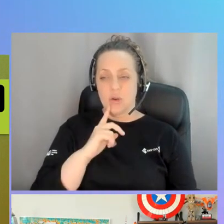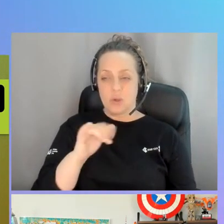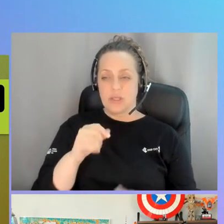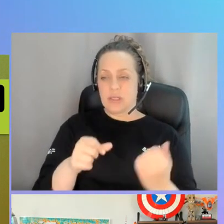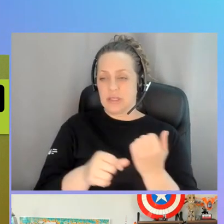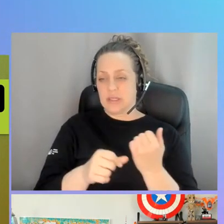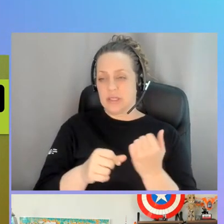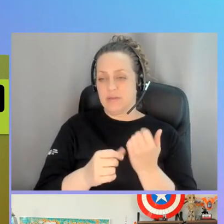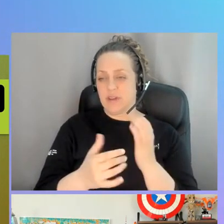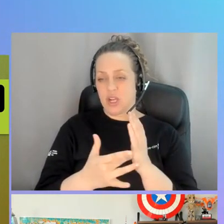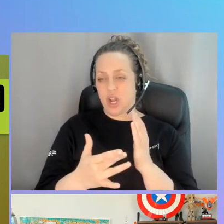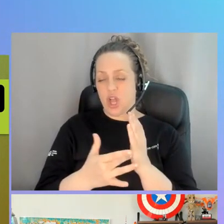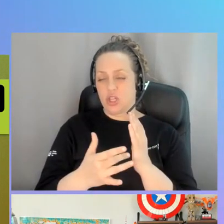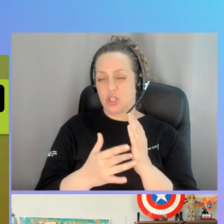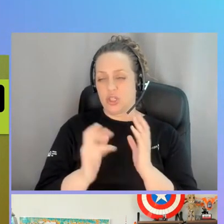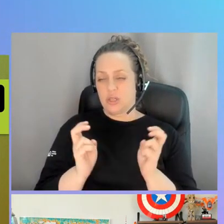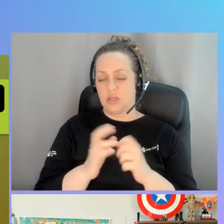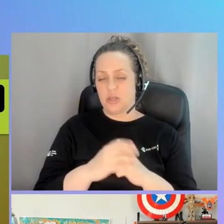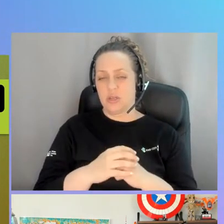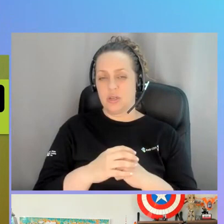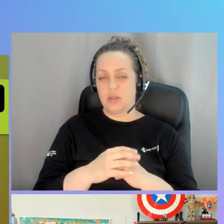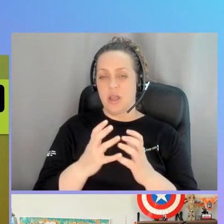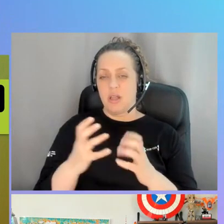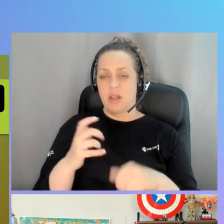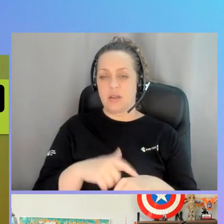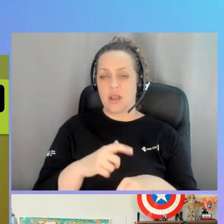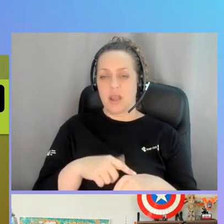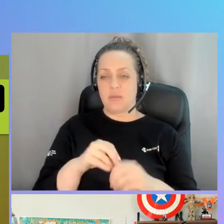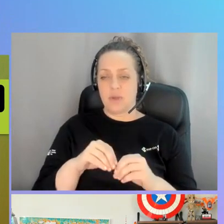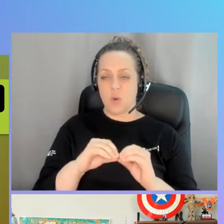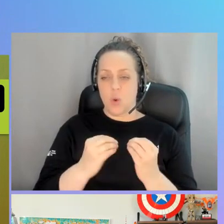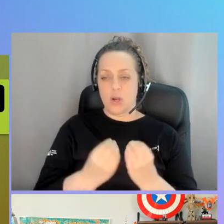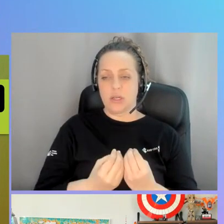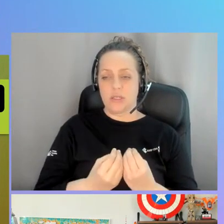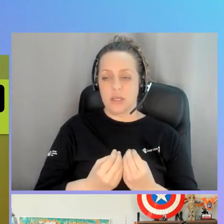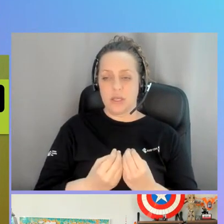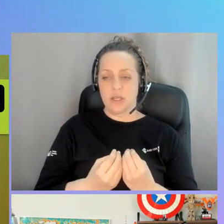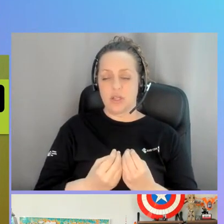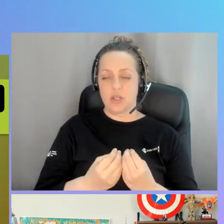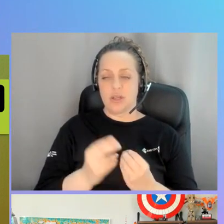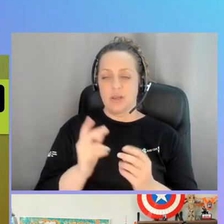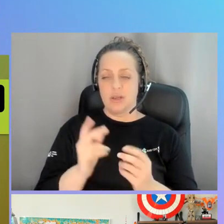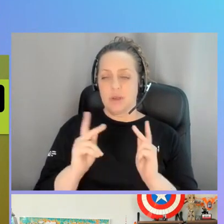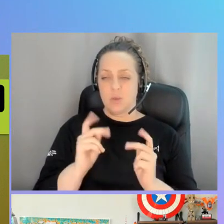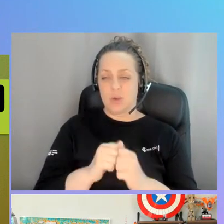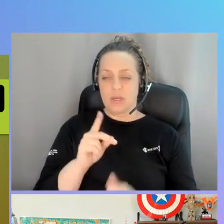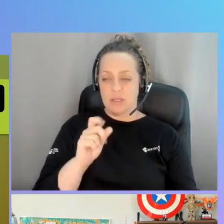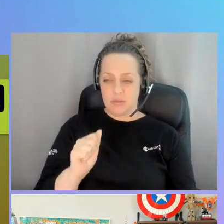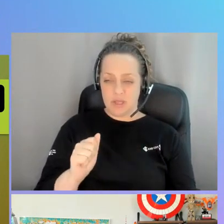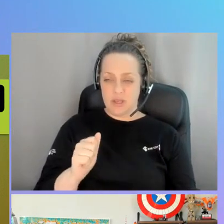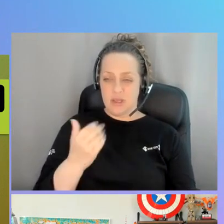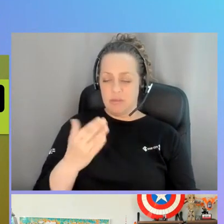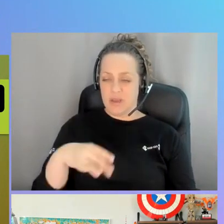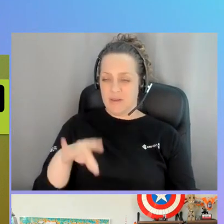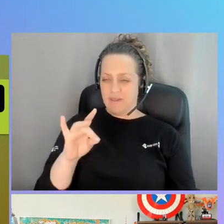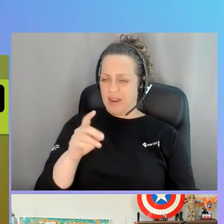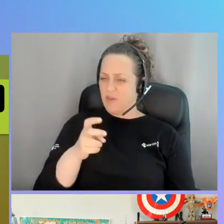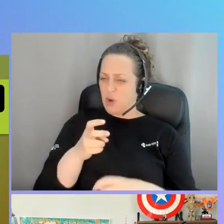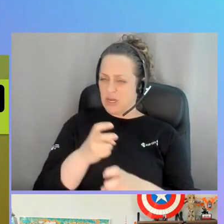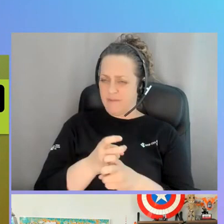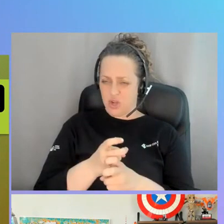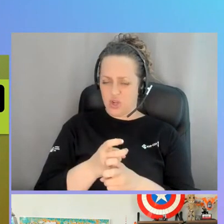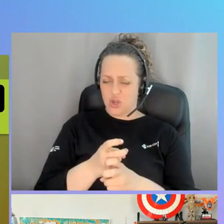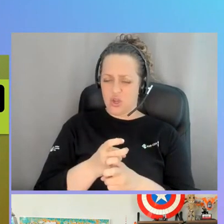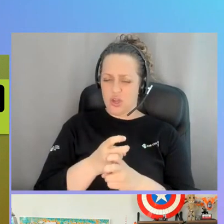assistive technology, right? A lot of times in an organization, people with disabilities think it might find it very difficult